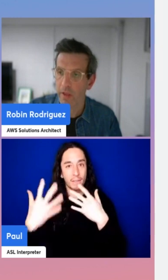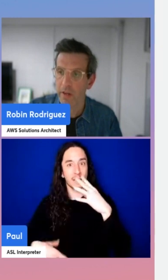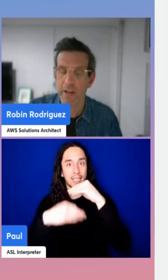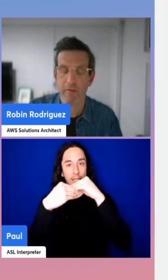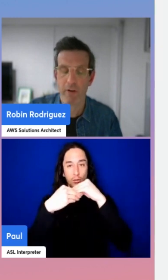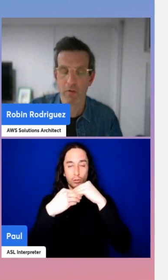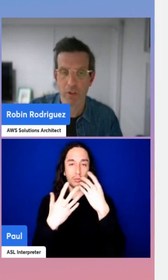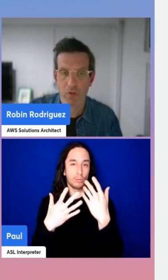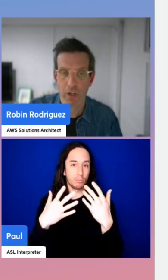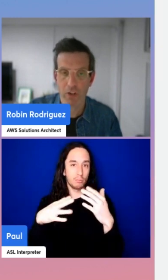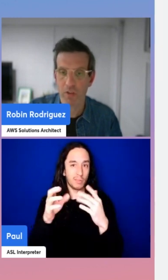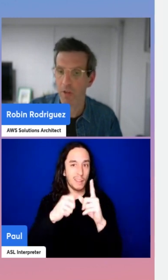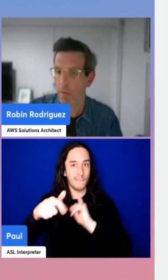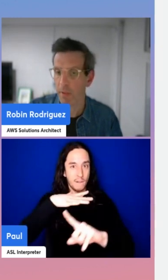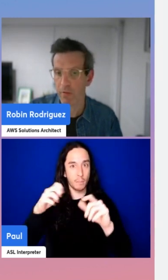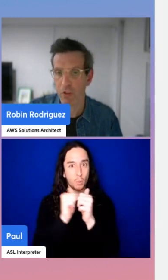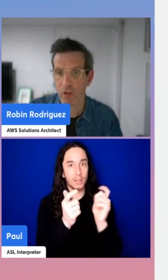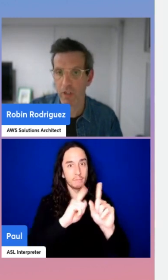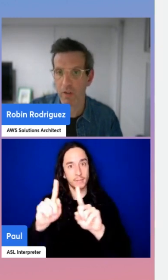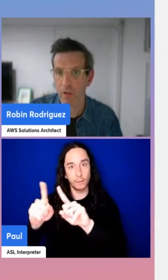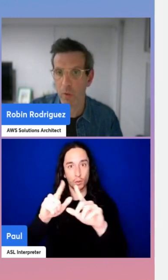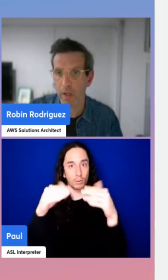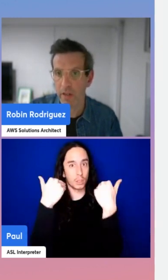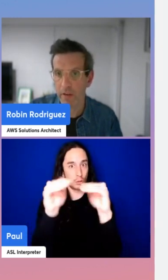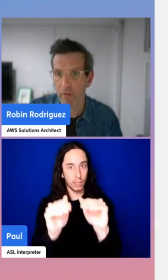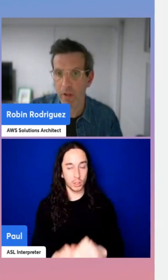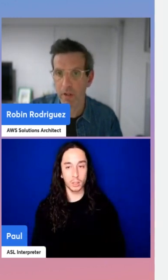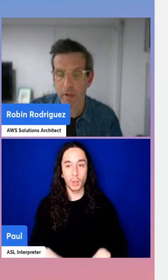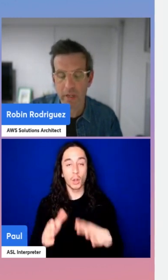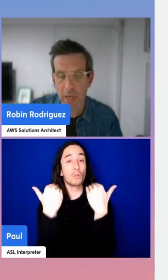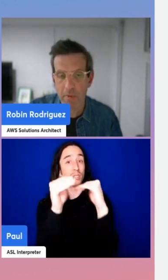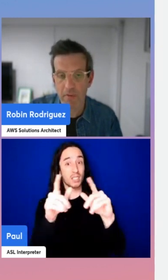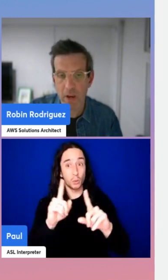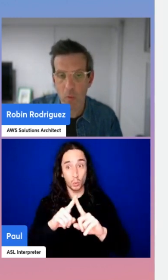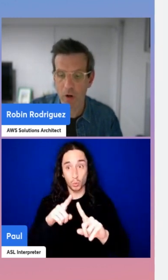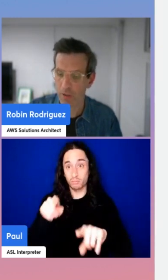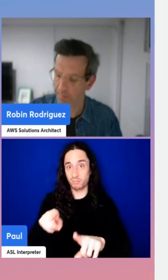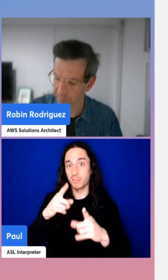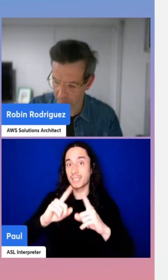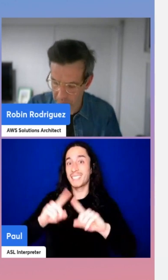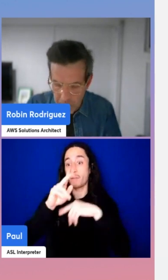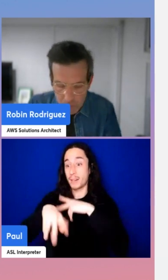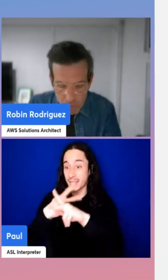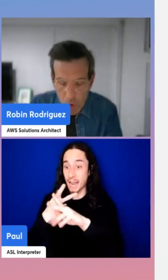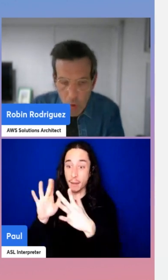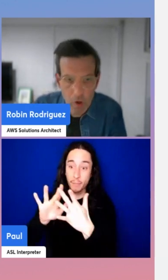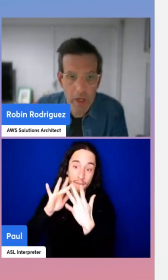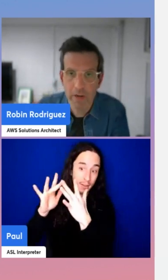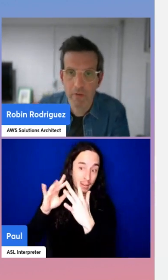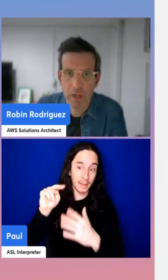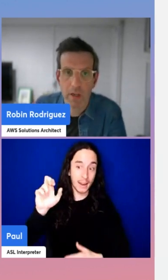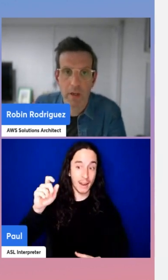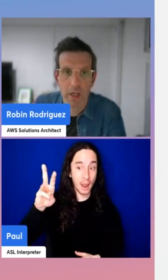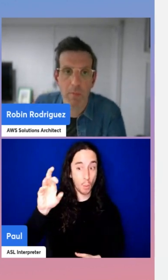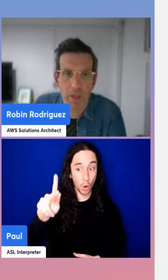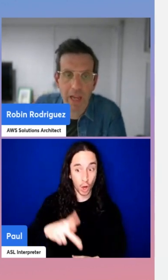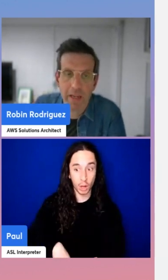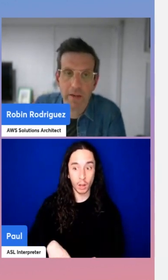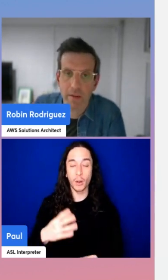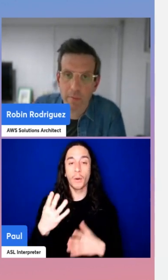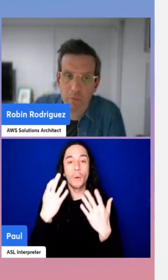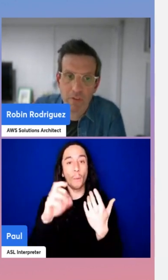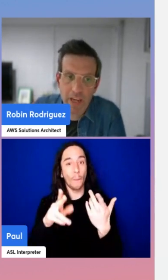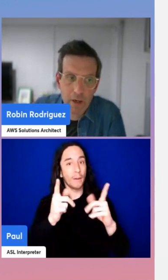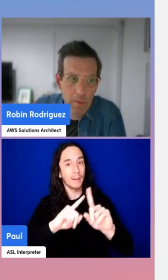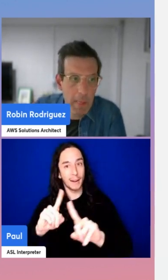with different restrictions. They're restricted to a different type of network or a different